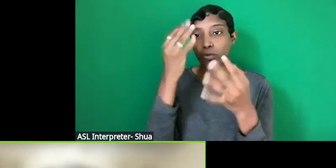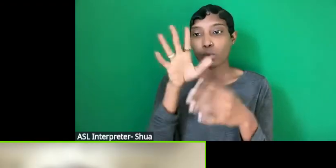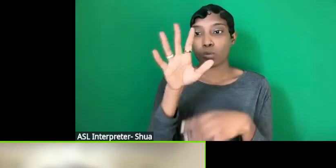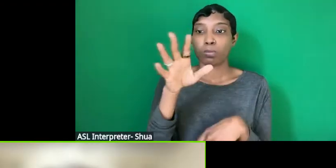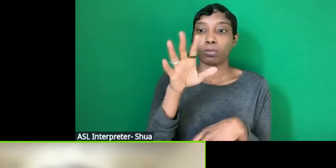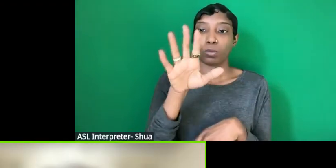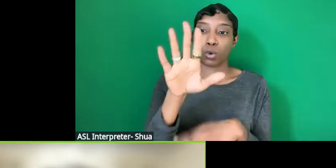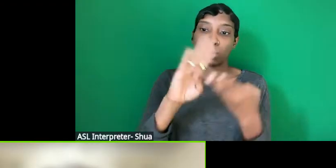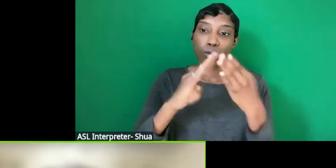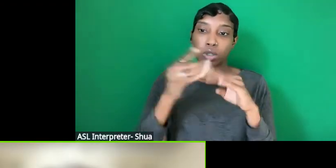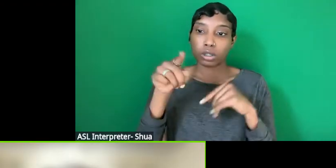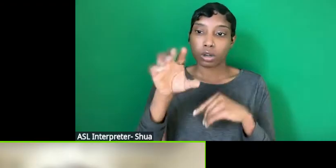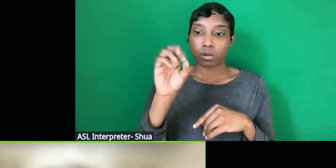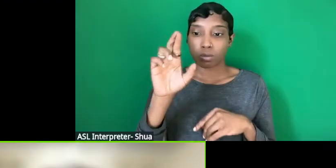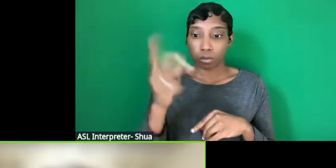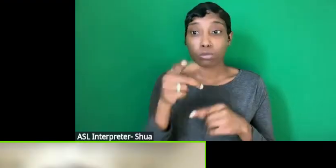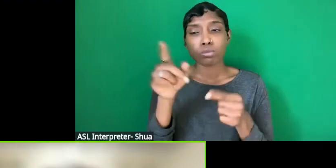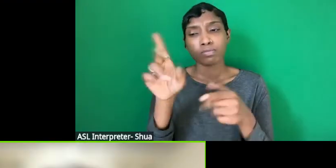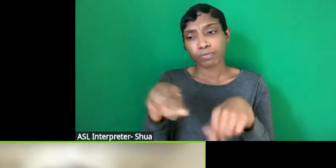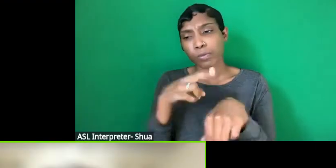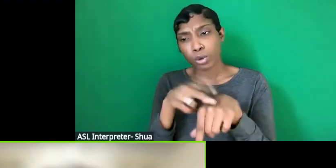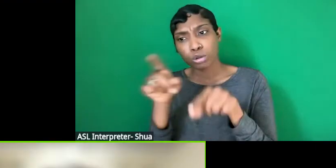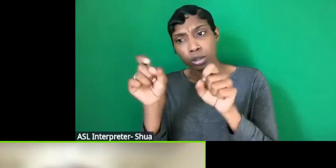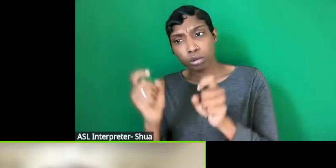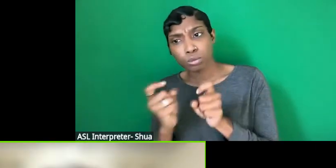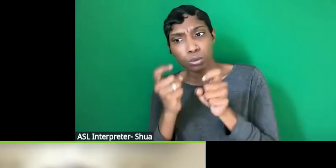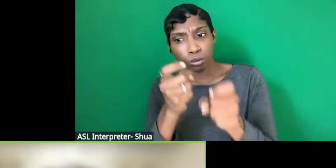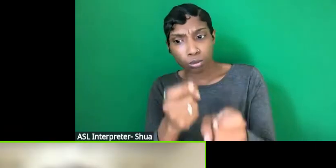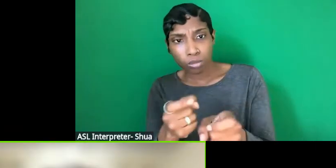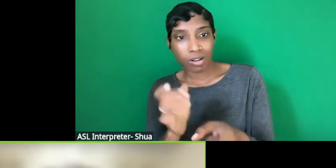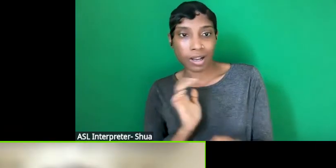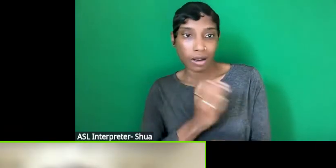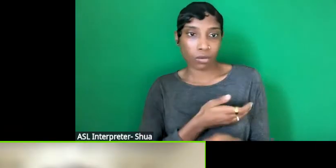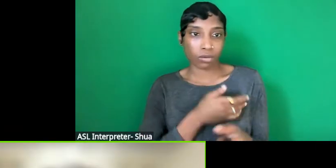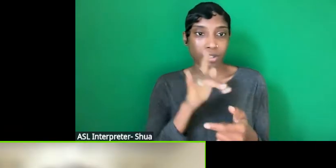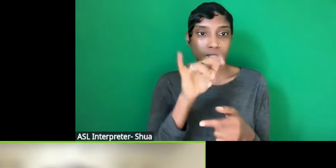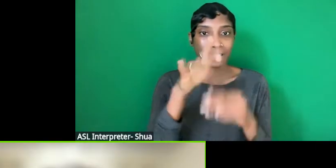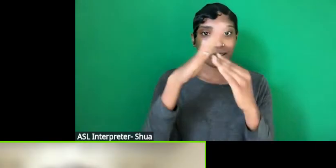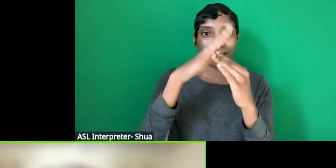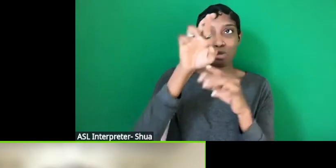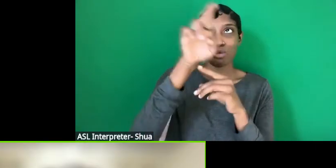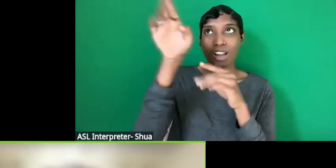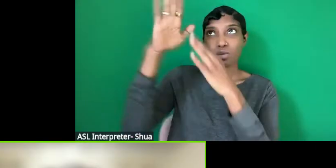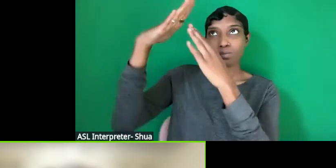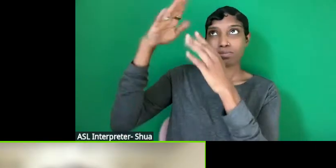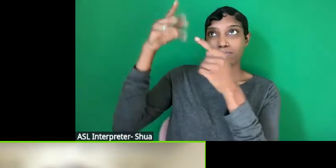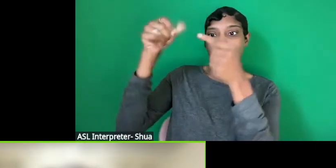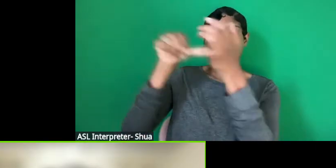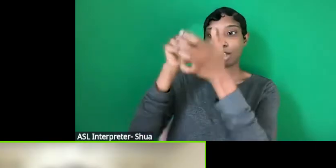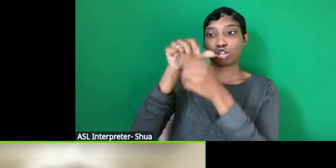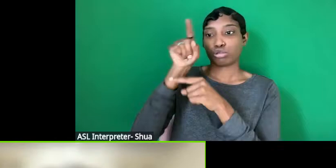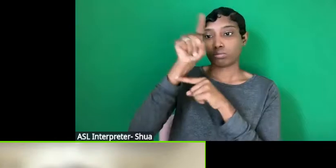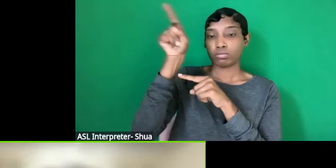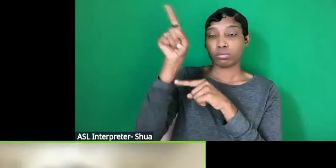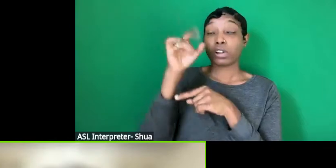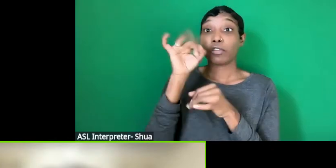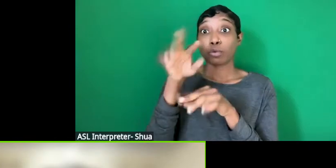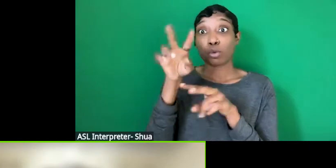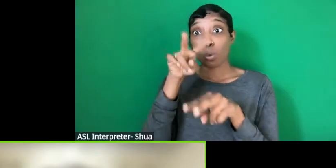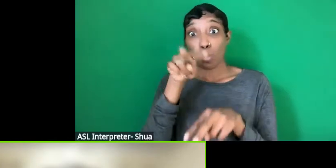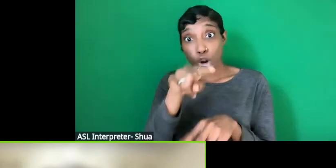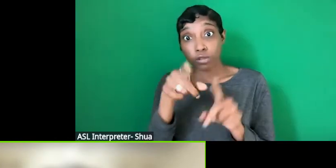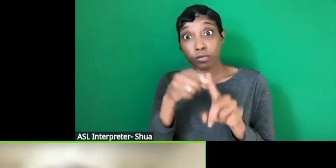www.informyourcommunity.org. And of course, you can donate using our donate link at the top right of the page. If you're watching the recording of this